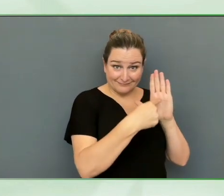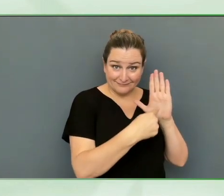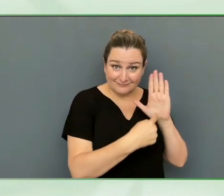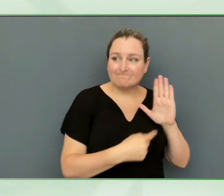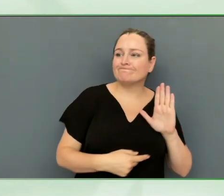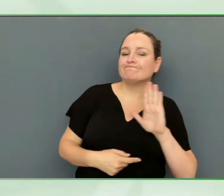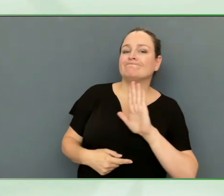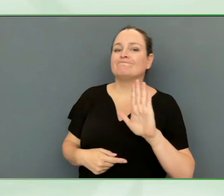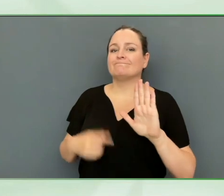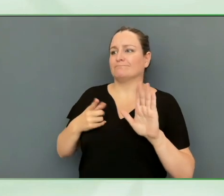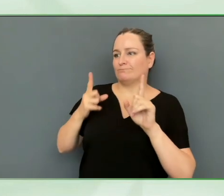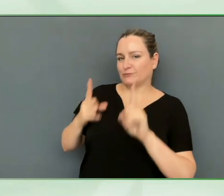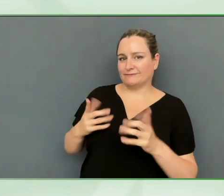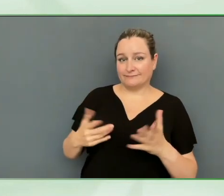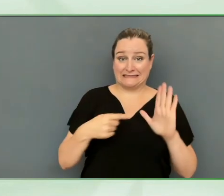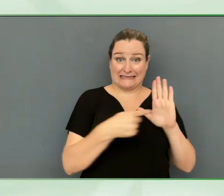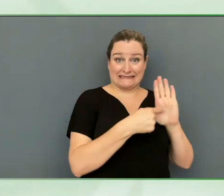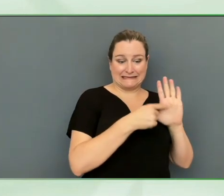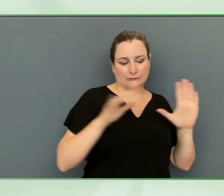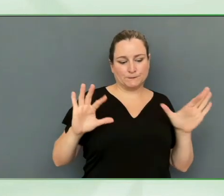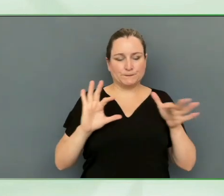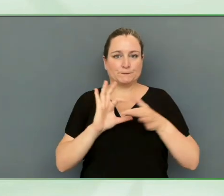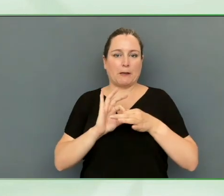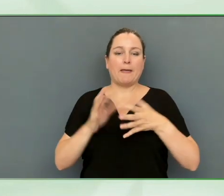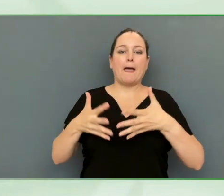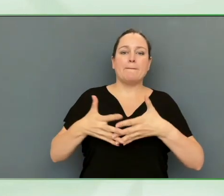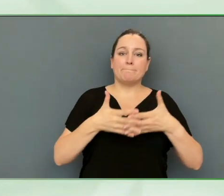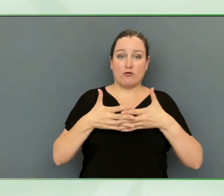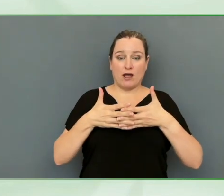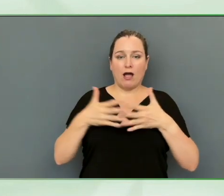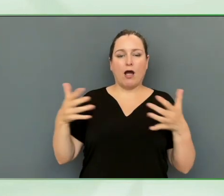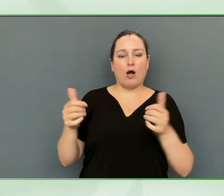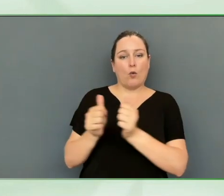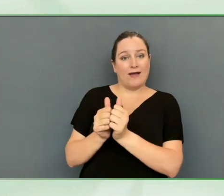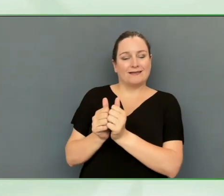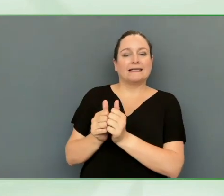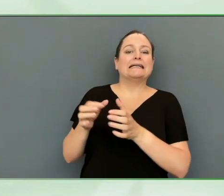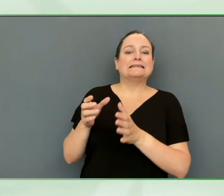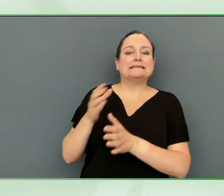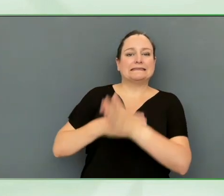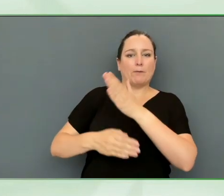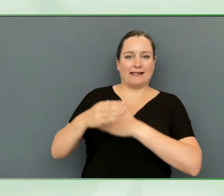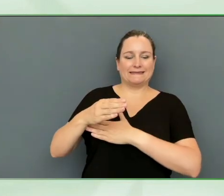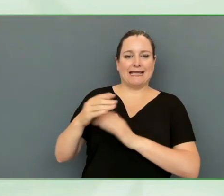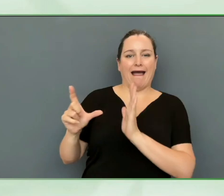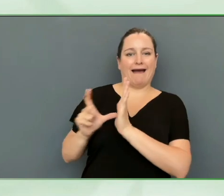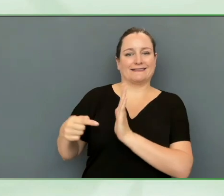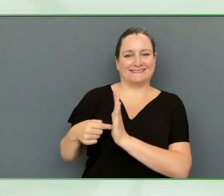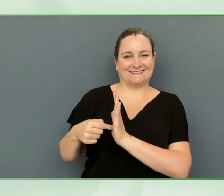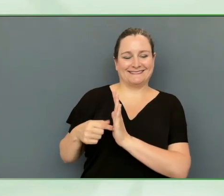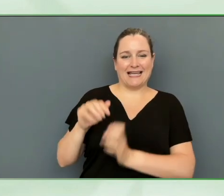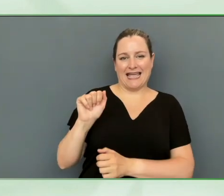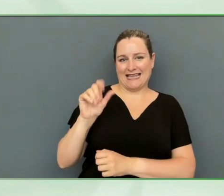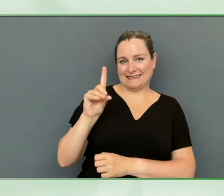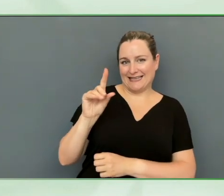as the Americans with Disabilities Act and other laws in the US. We are not the enforcers of the technical standards that